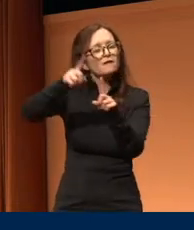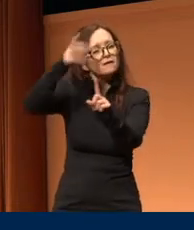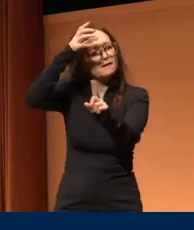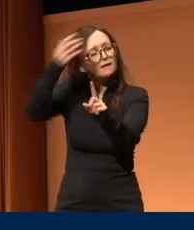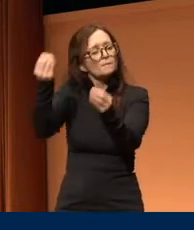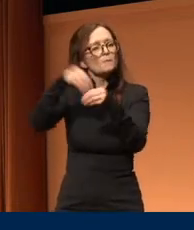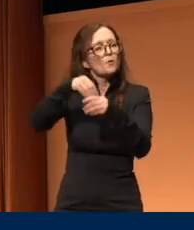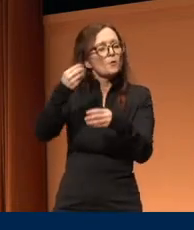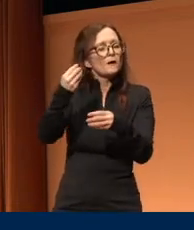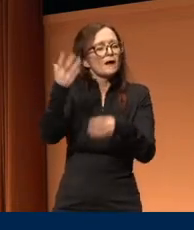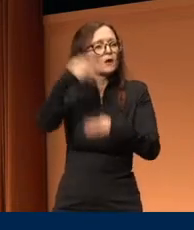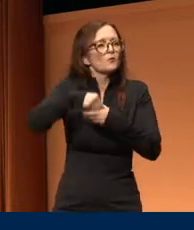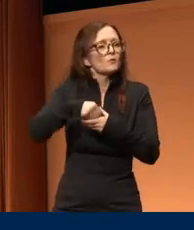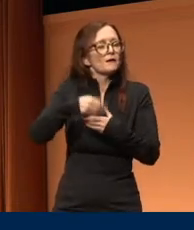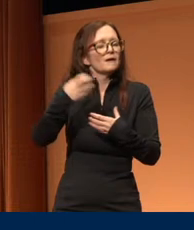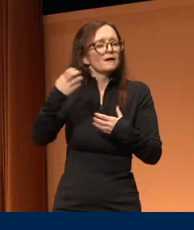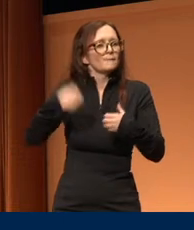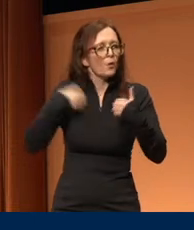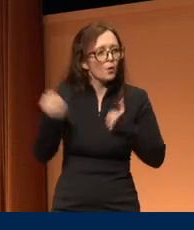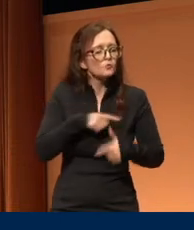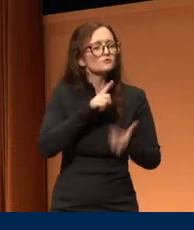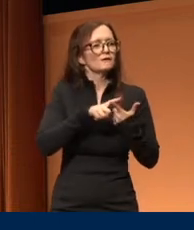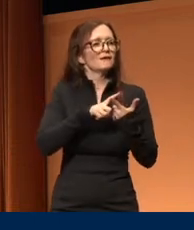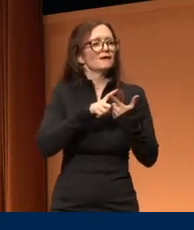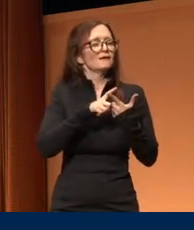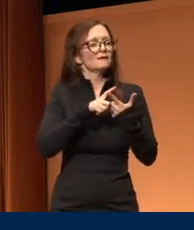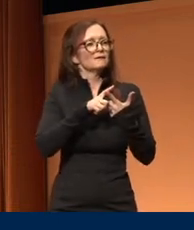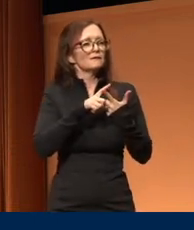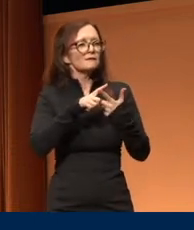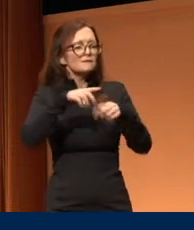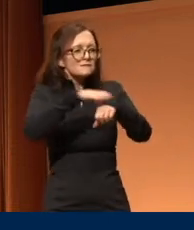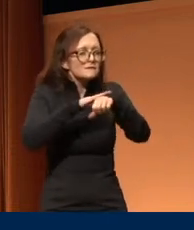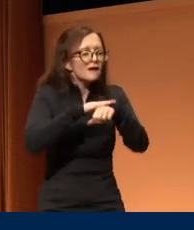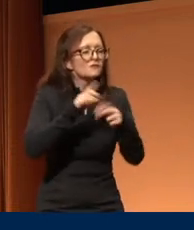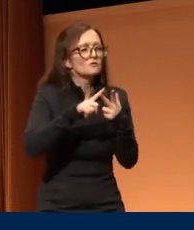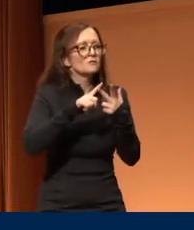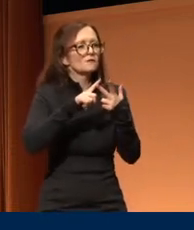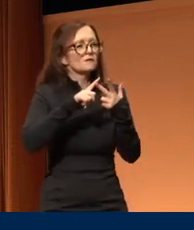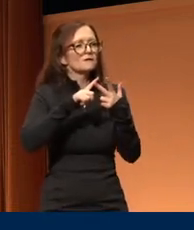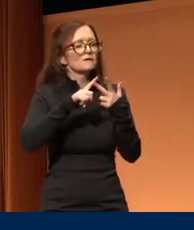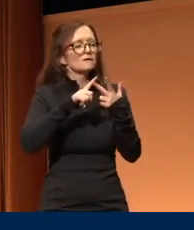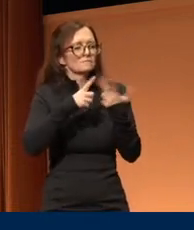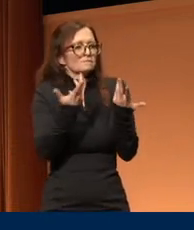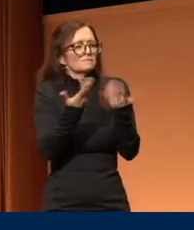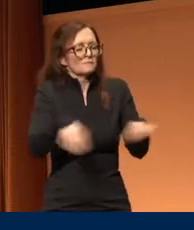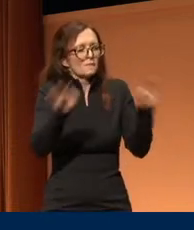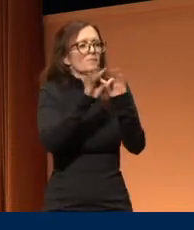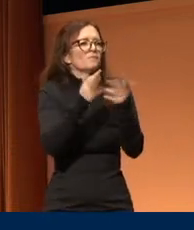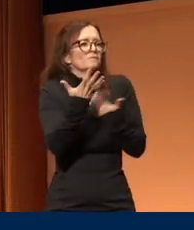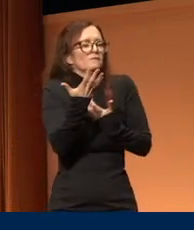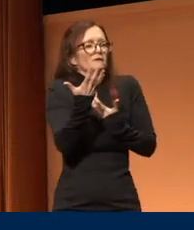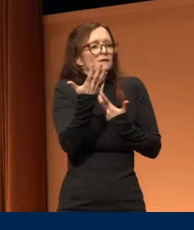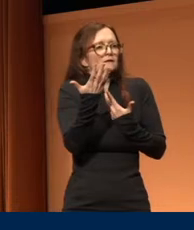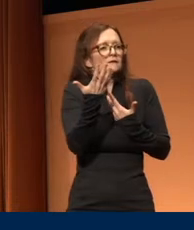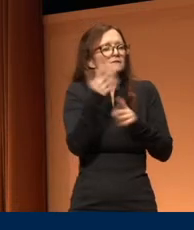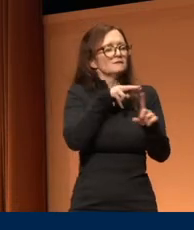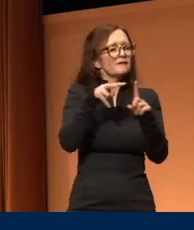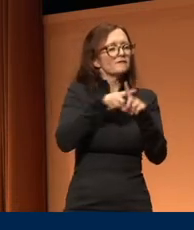having emotional, aesthetical, and practical dimensions. And there's a sense in which if you unlock wisdom, you also unlock